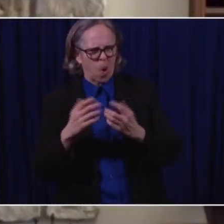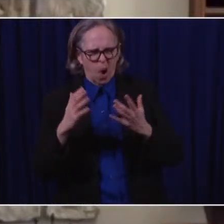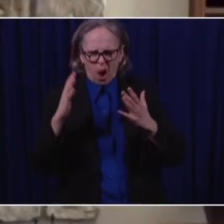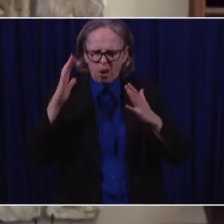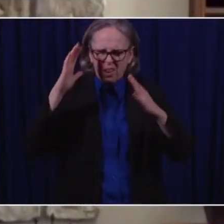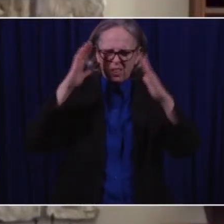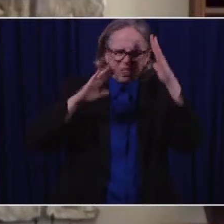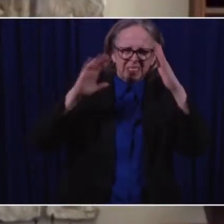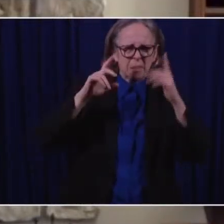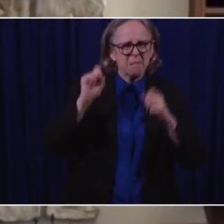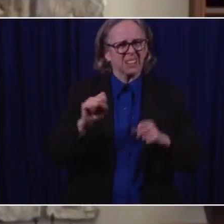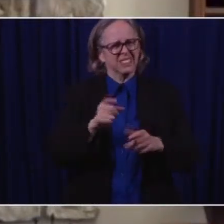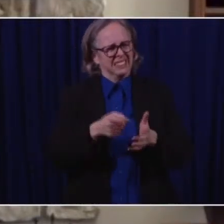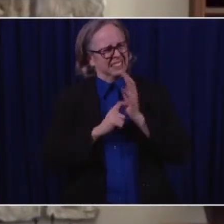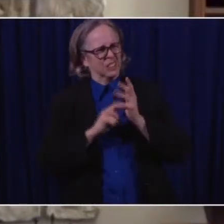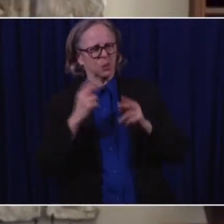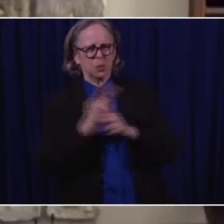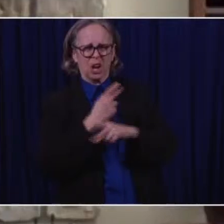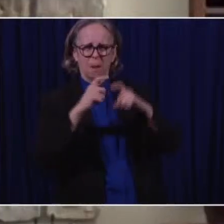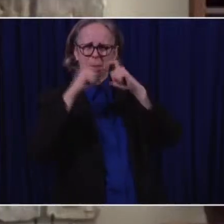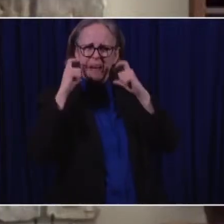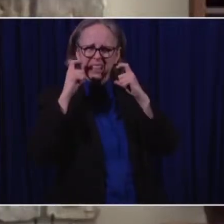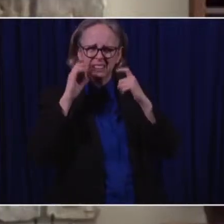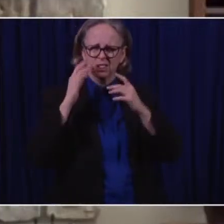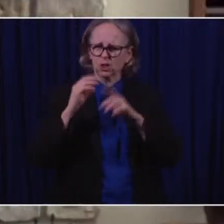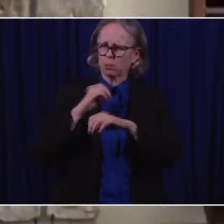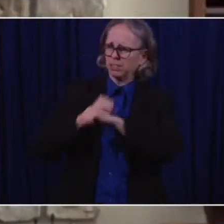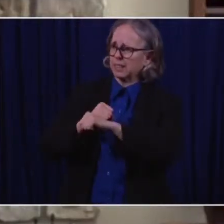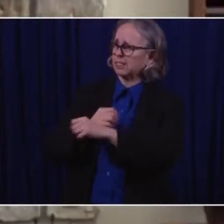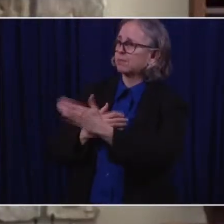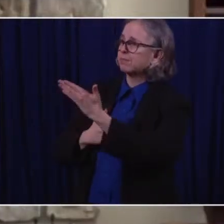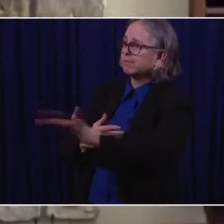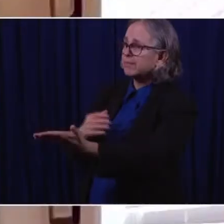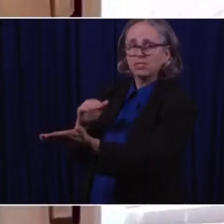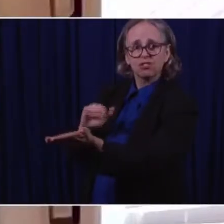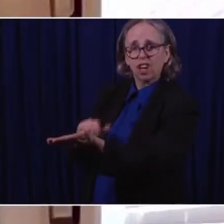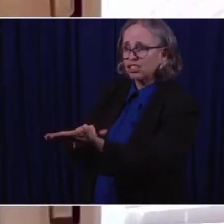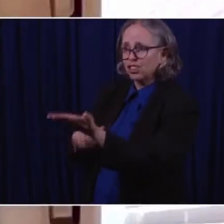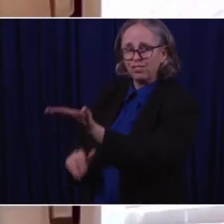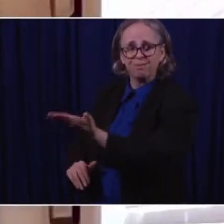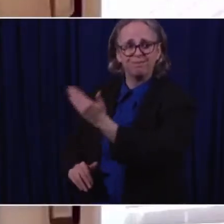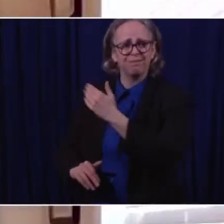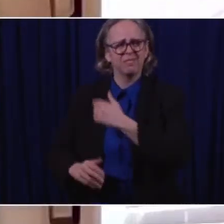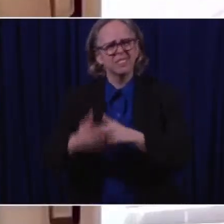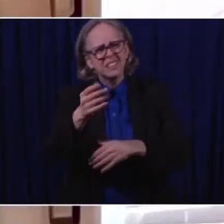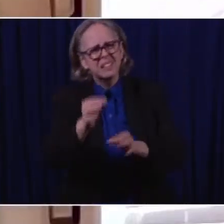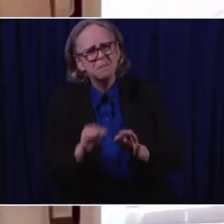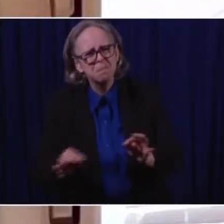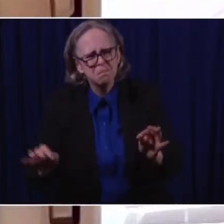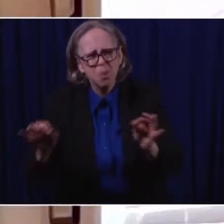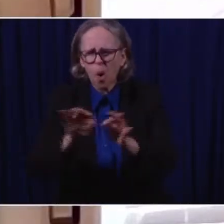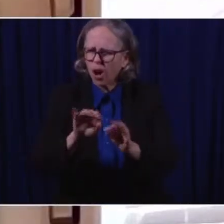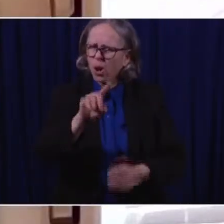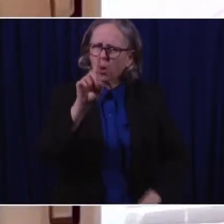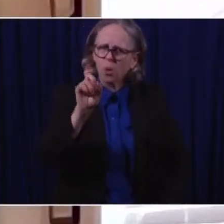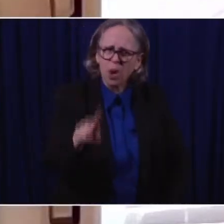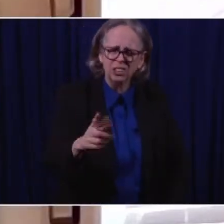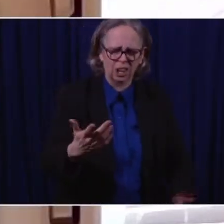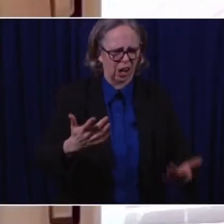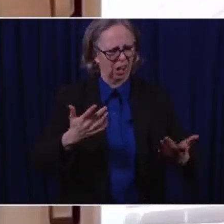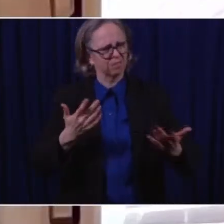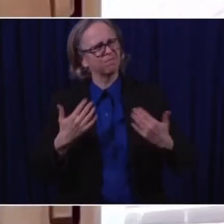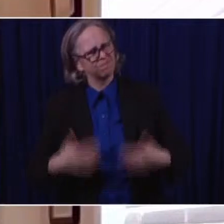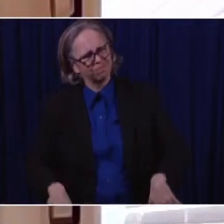a good reason. Dr. Vanderhoff. Yes, thank you. I think it's a very important question. And I'm going to touch on